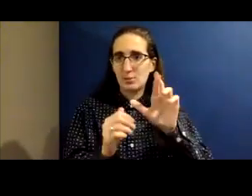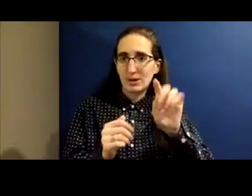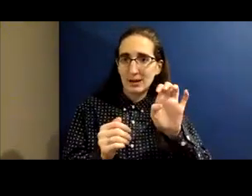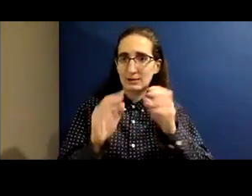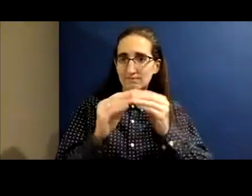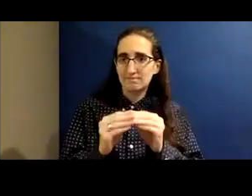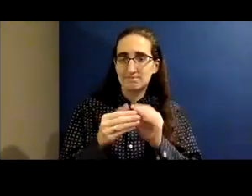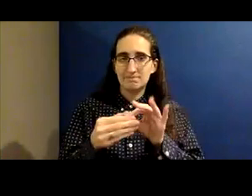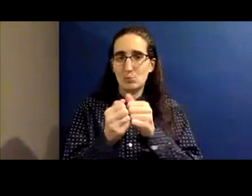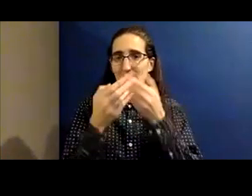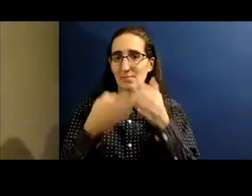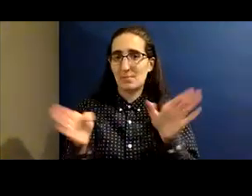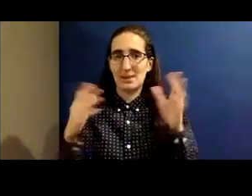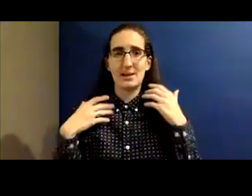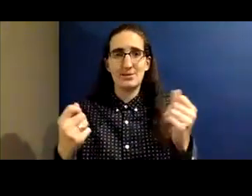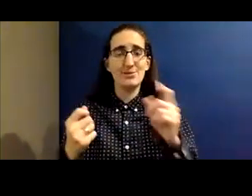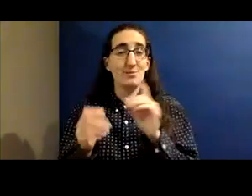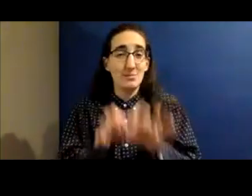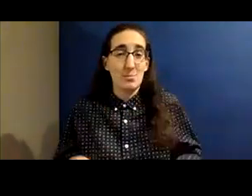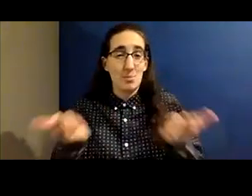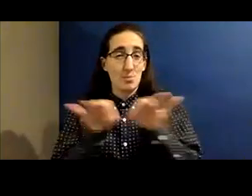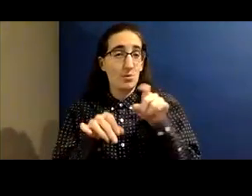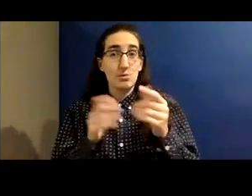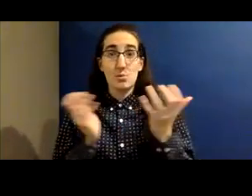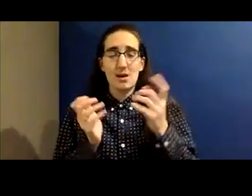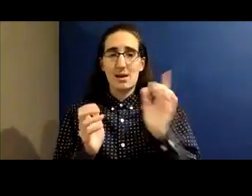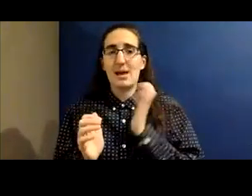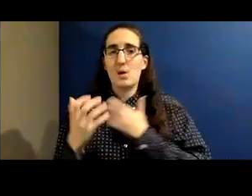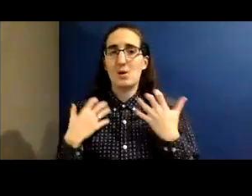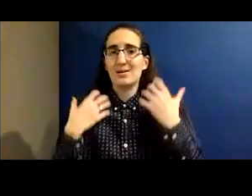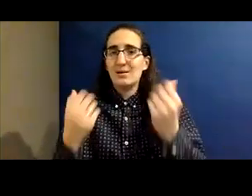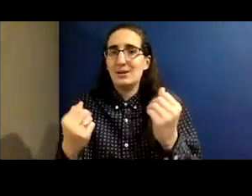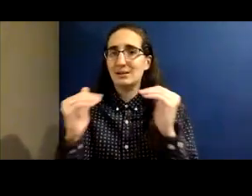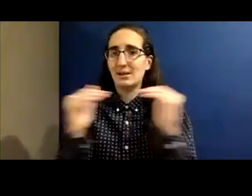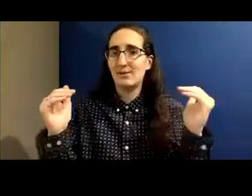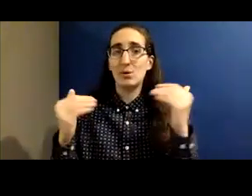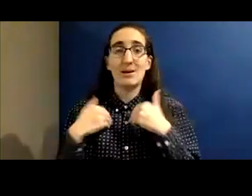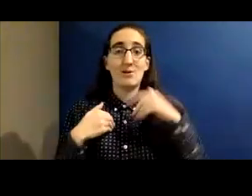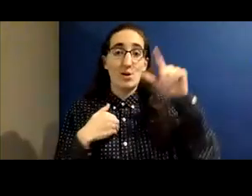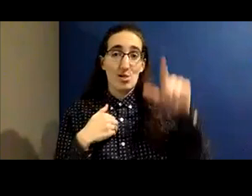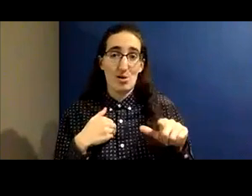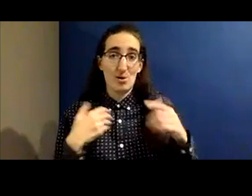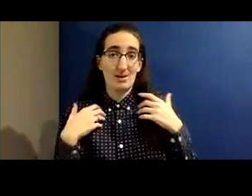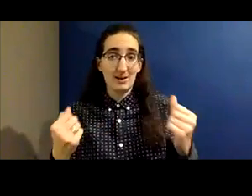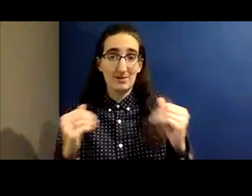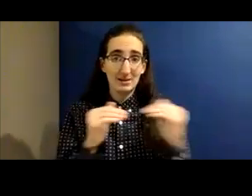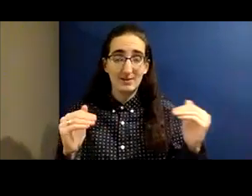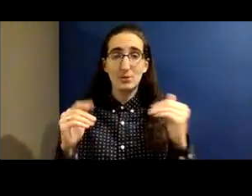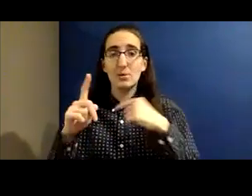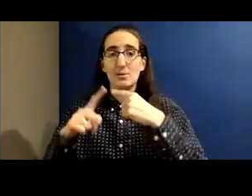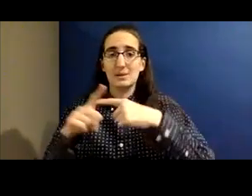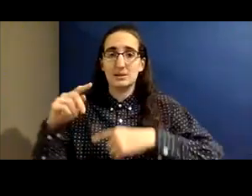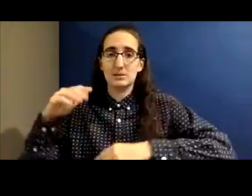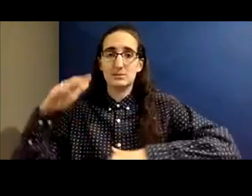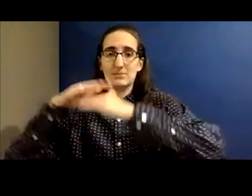health. What's really important here are our confidence levels. We have a lower confidence level and an upper confidence